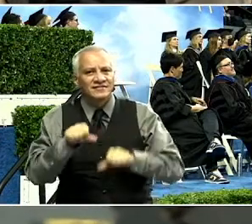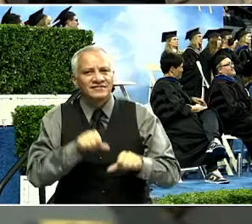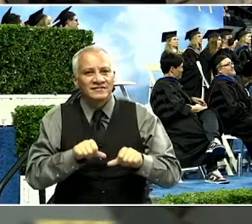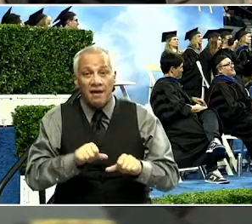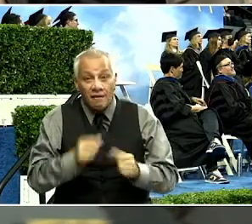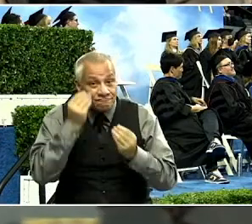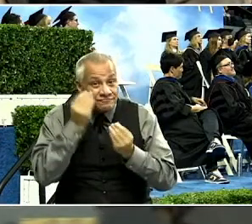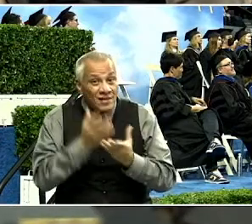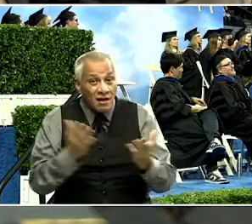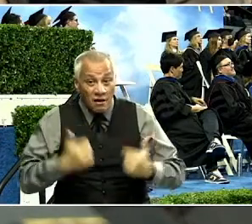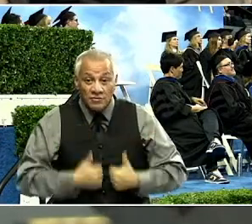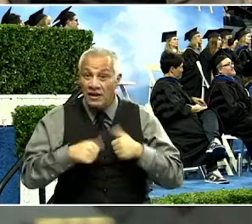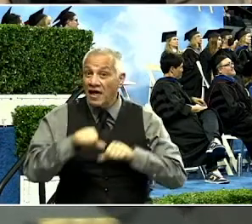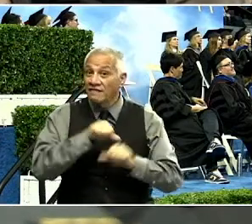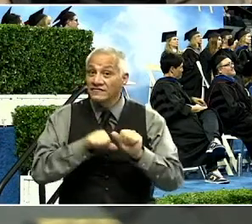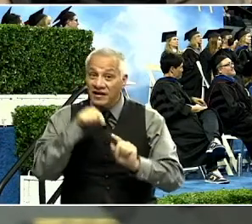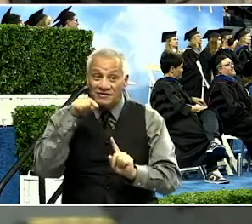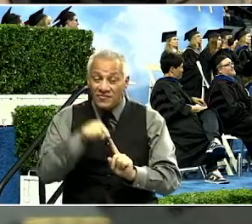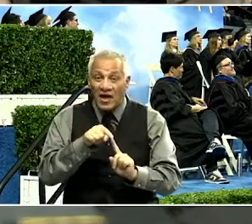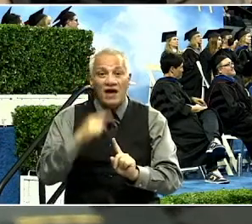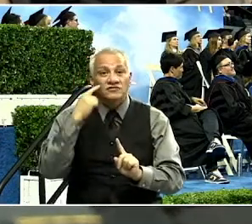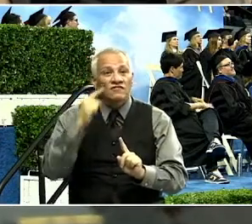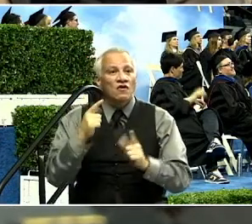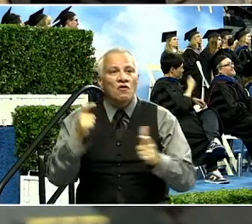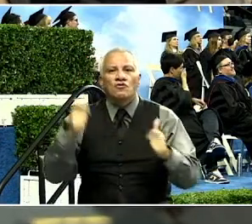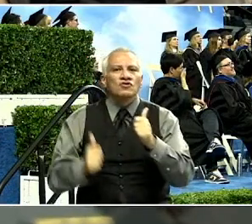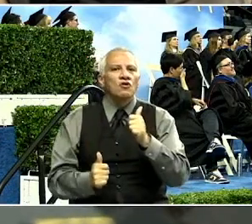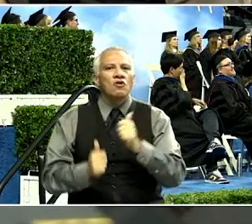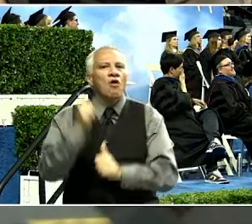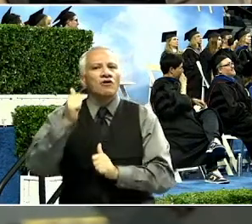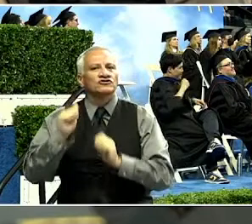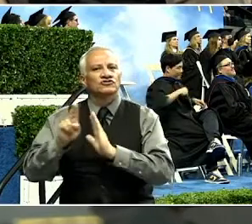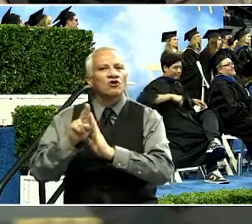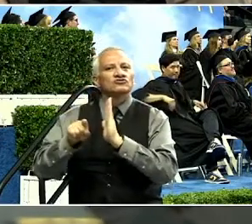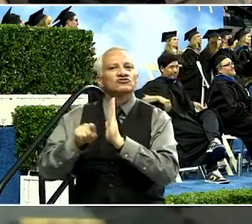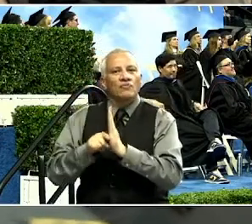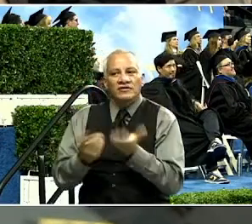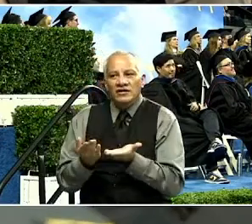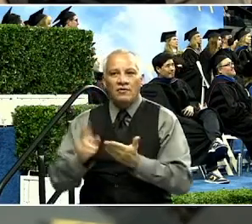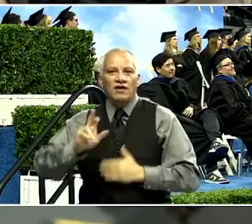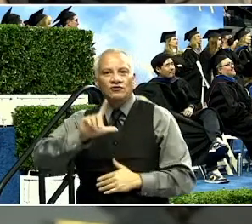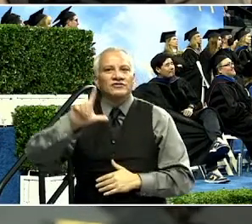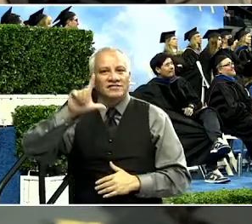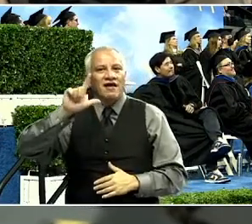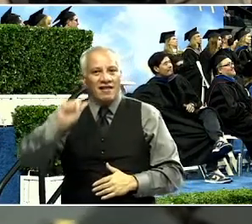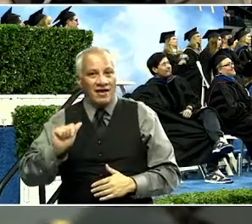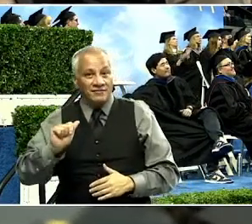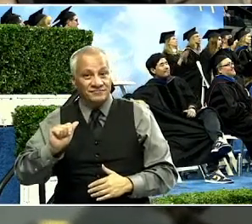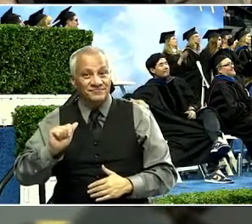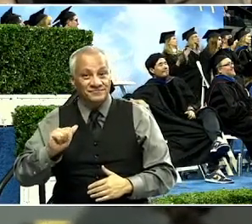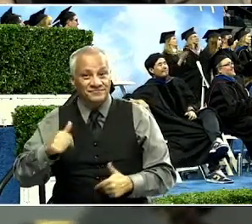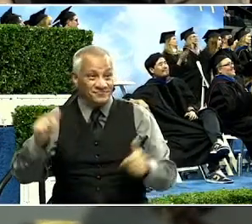fact, the life sciences is the home of the largest number of undergraduates at UCLA. So